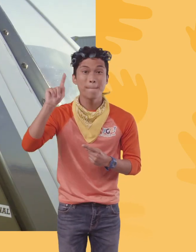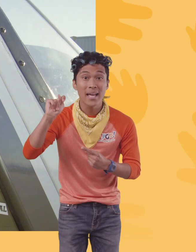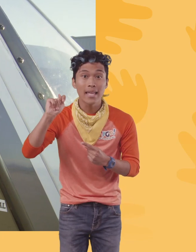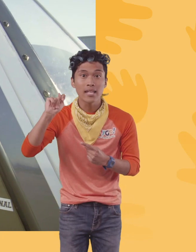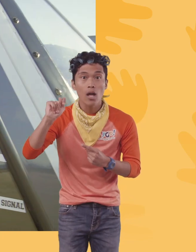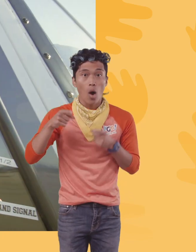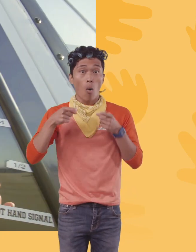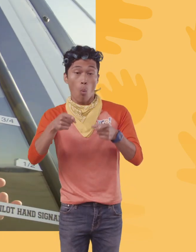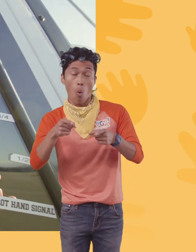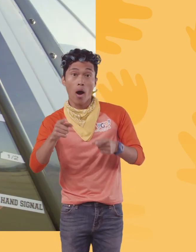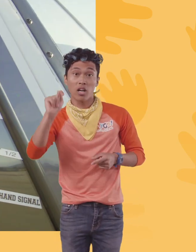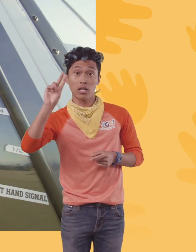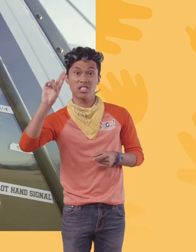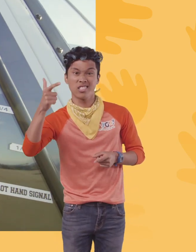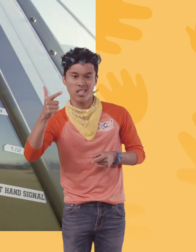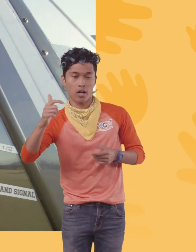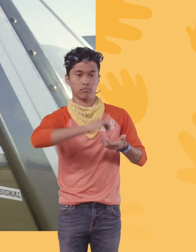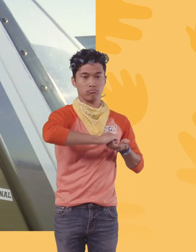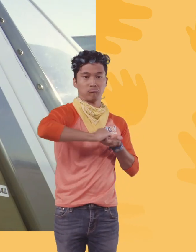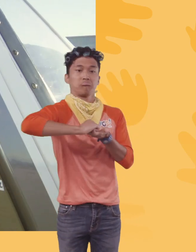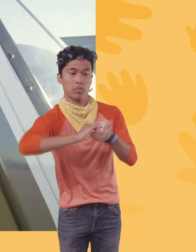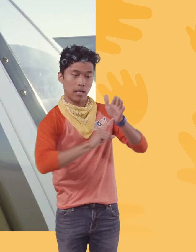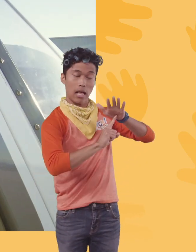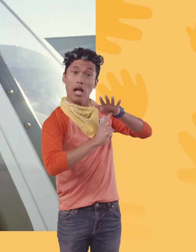While the tug tugs the helicopter.